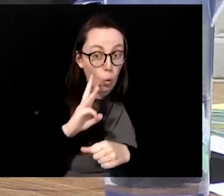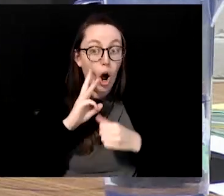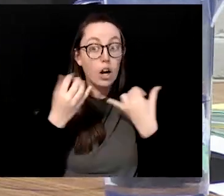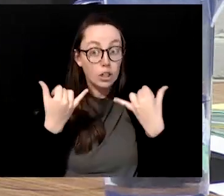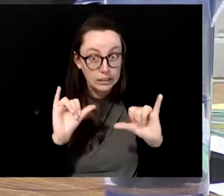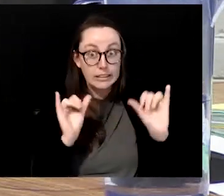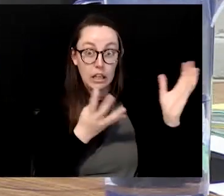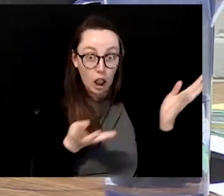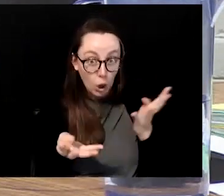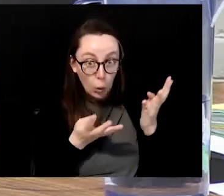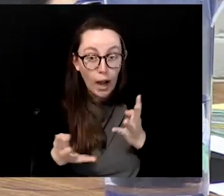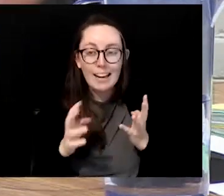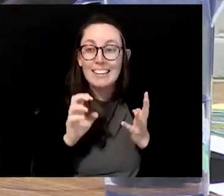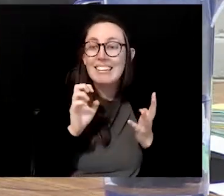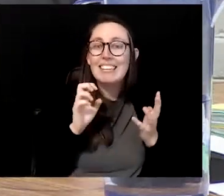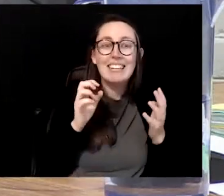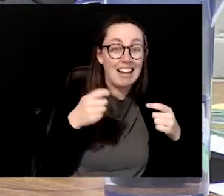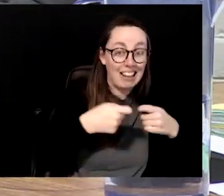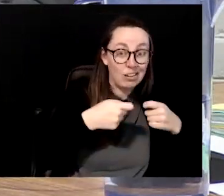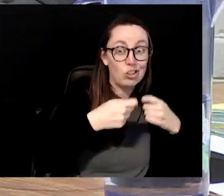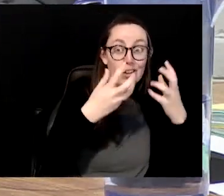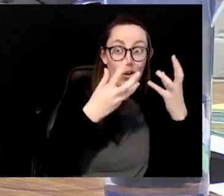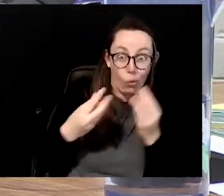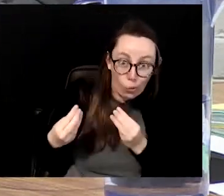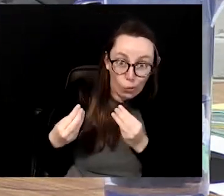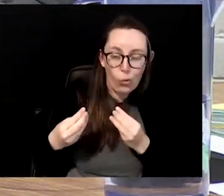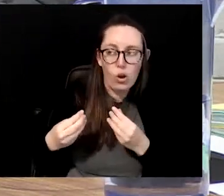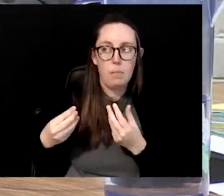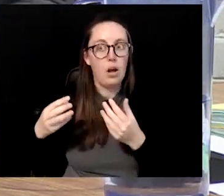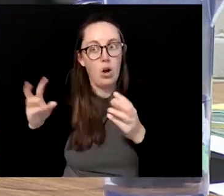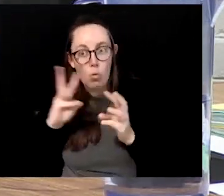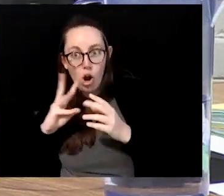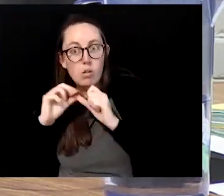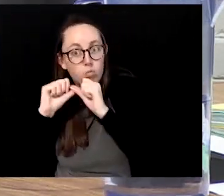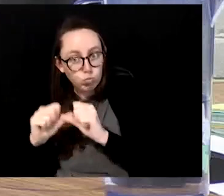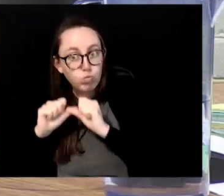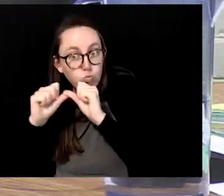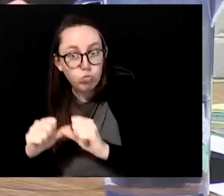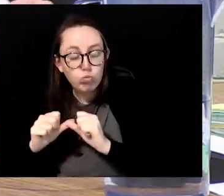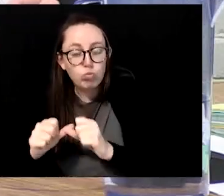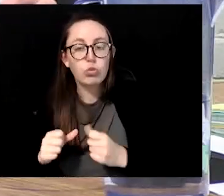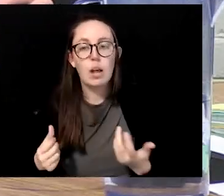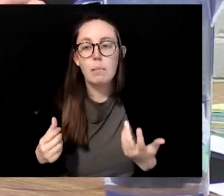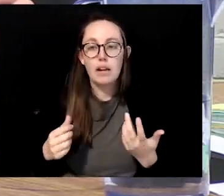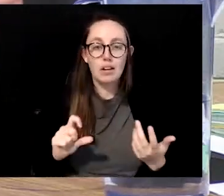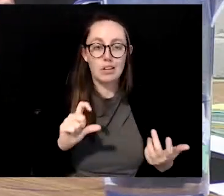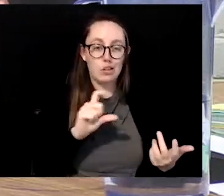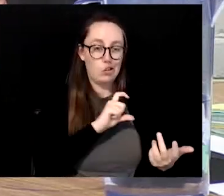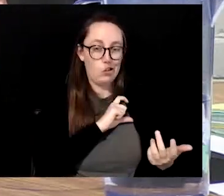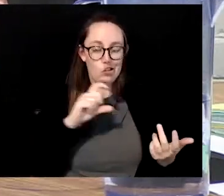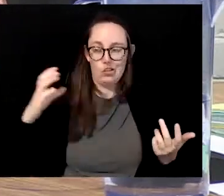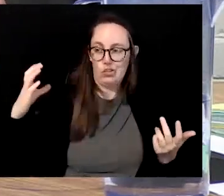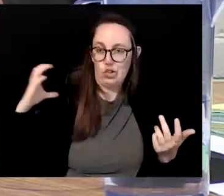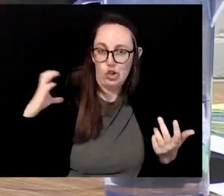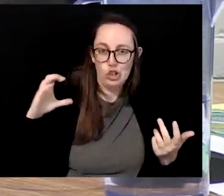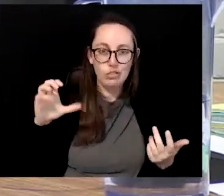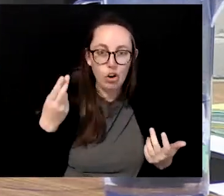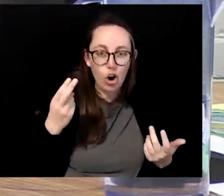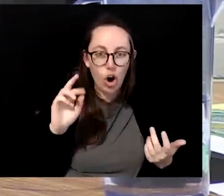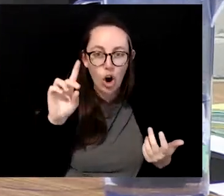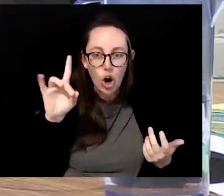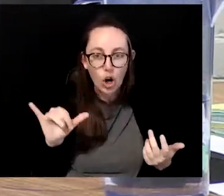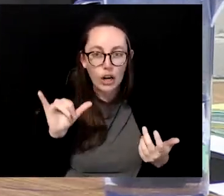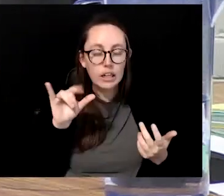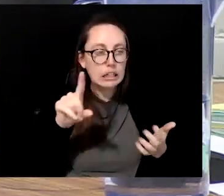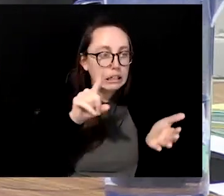throughout the town Chief Hardy and Lieutenant Evans and their team did a great job on checking up on people and helping those who